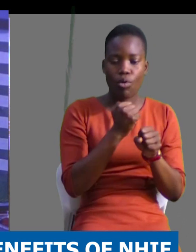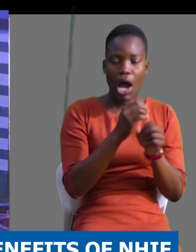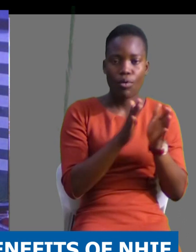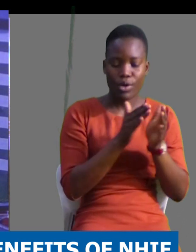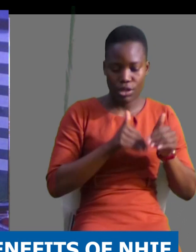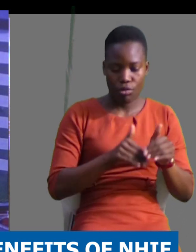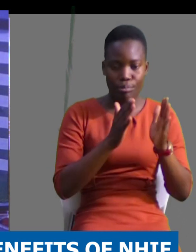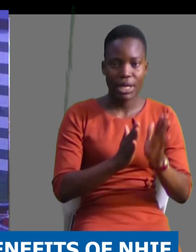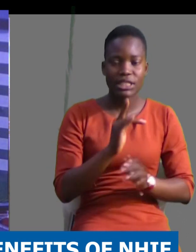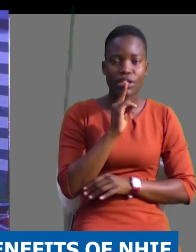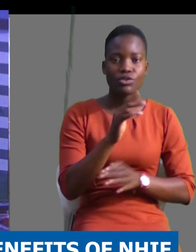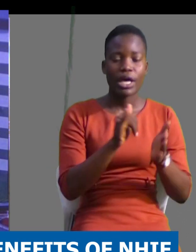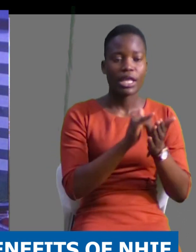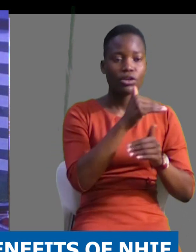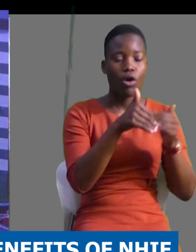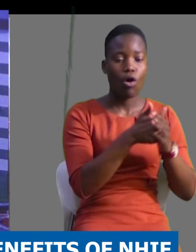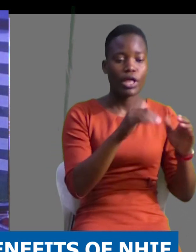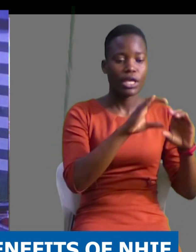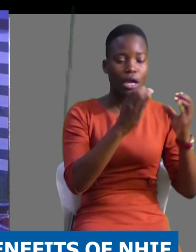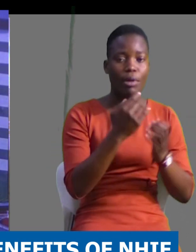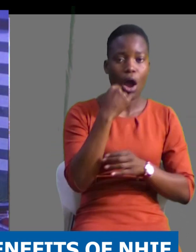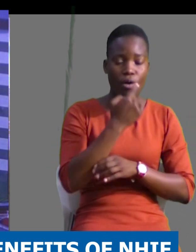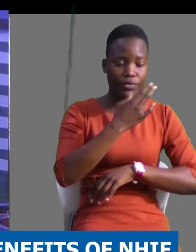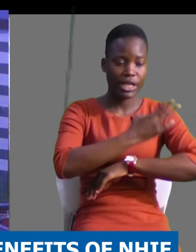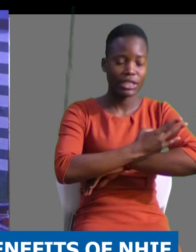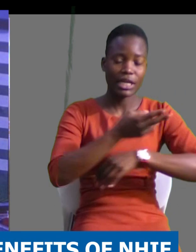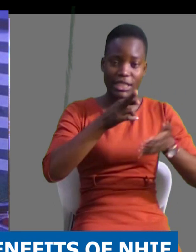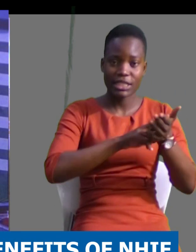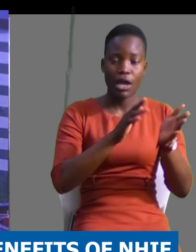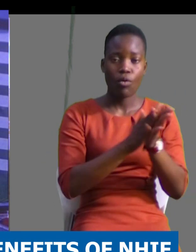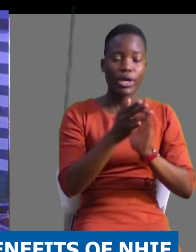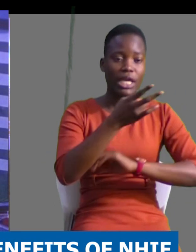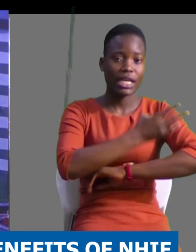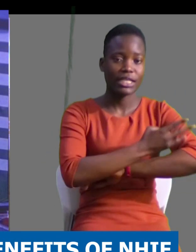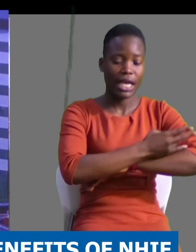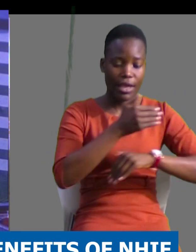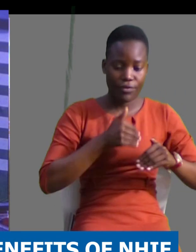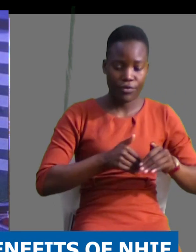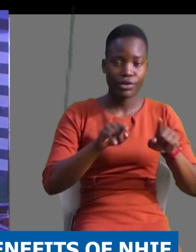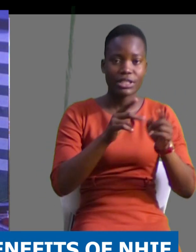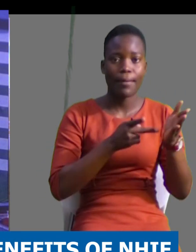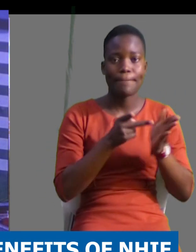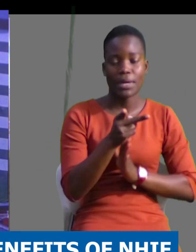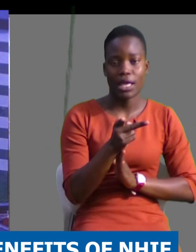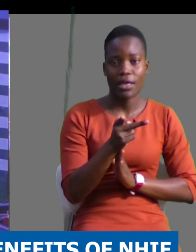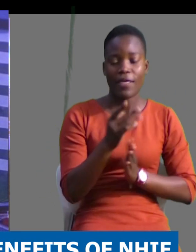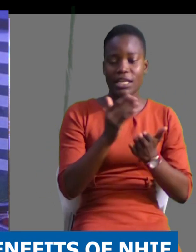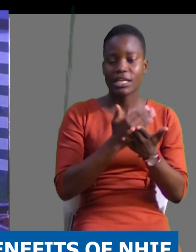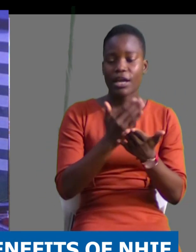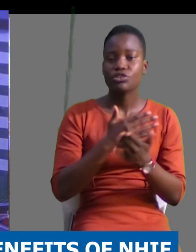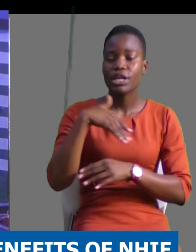with compliance, Yeah. where we ensure that all the companies who are already registered with NHIF are compliant and are remitting